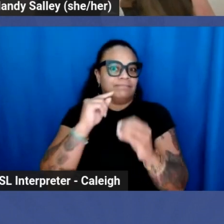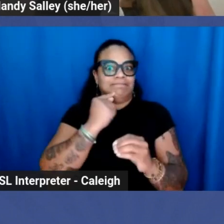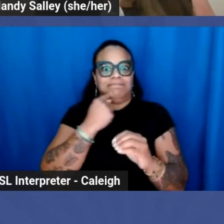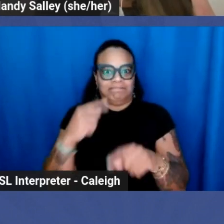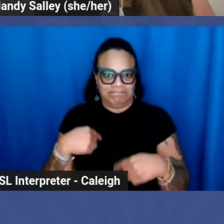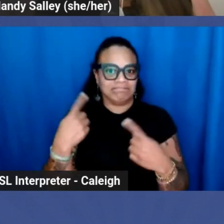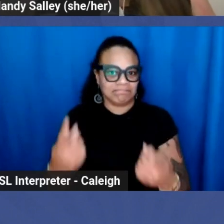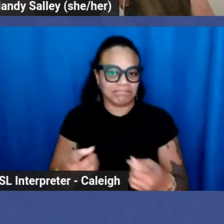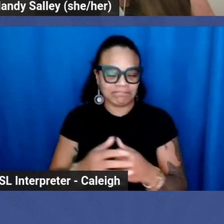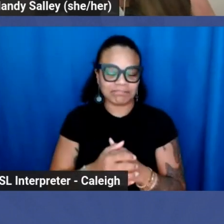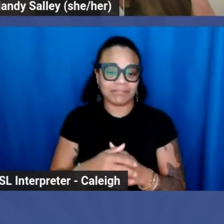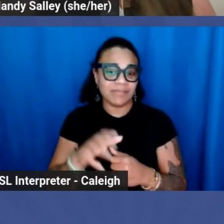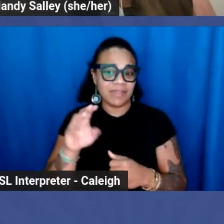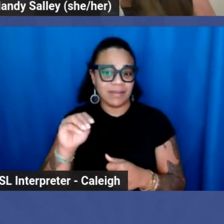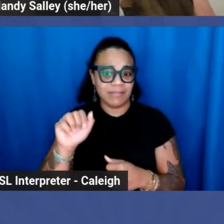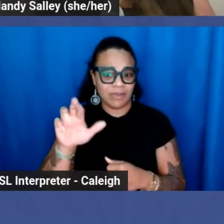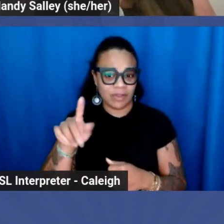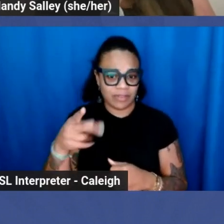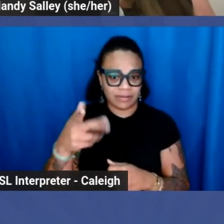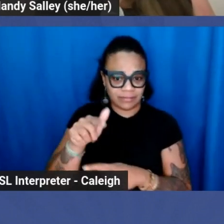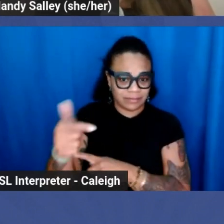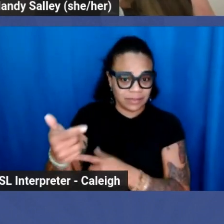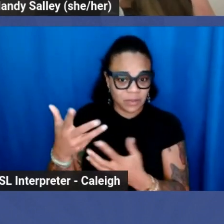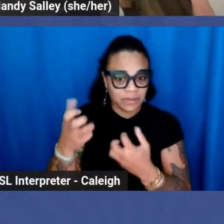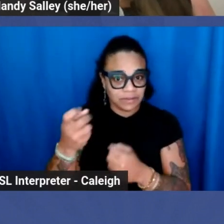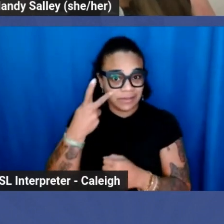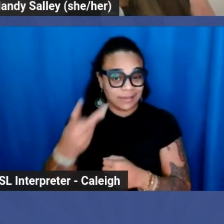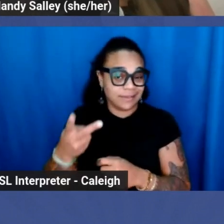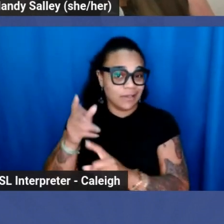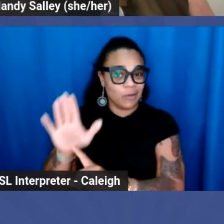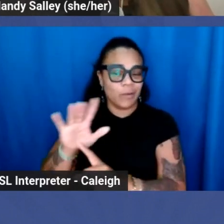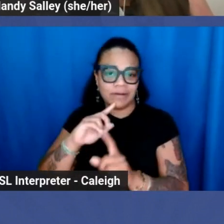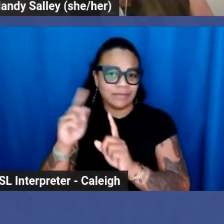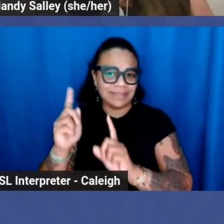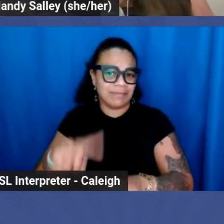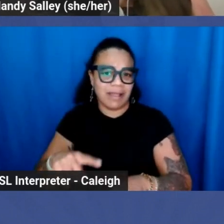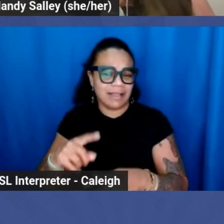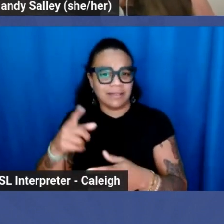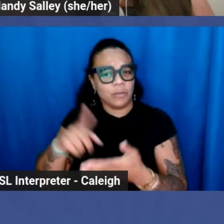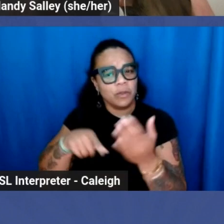love to go to you. Tell us, what has the response been like? How have